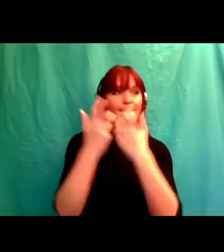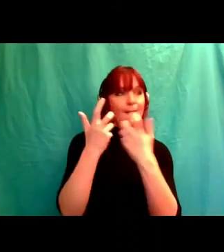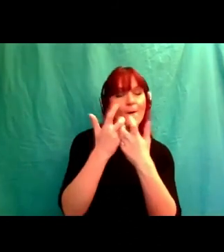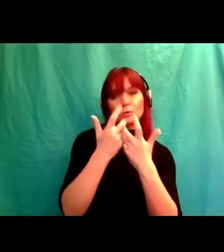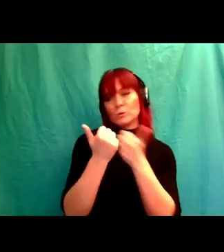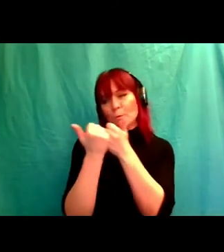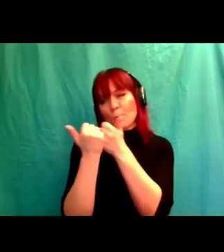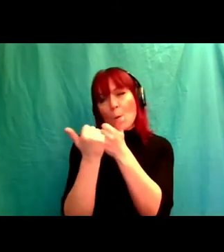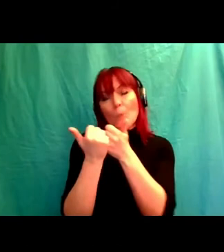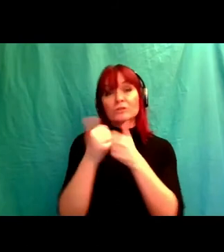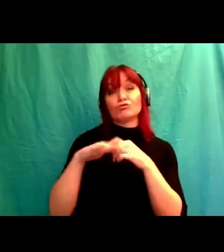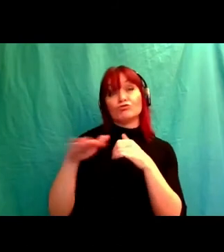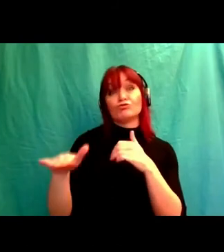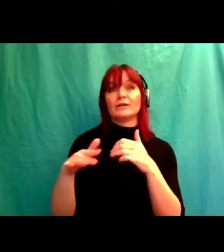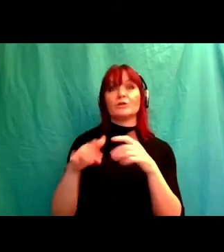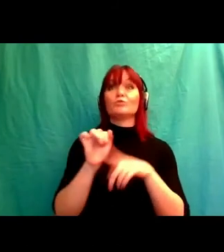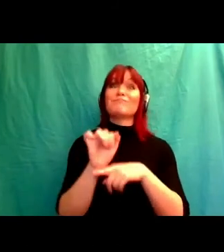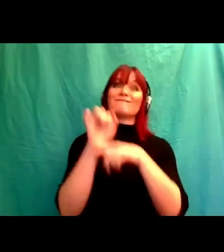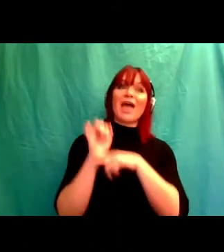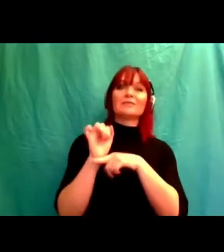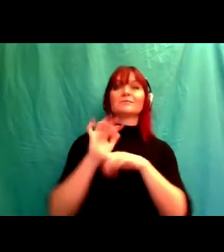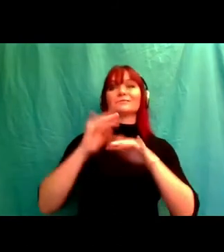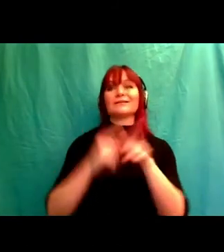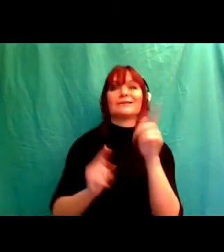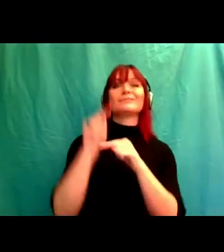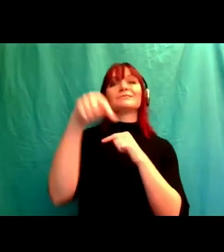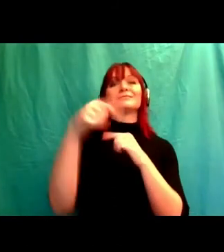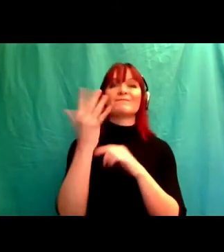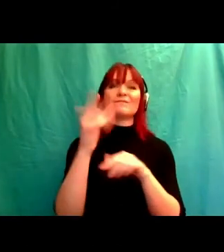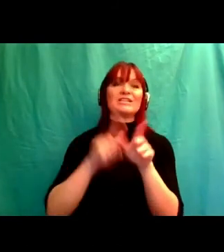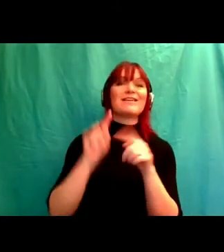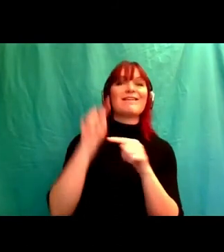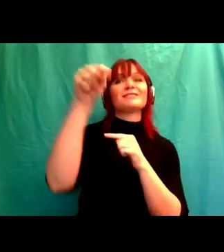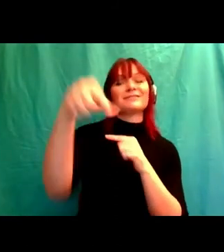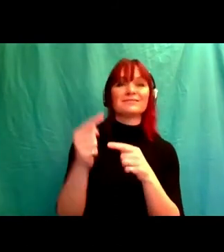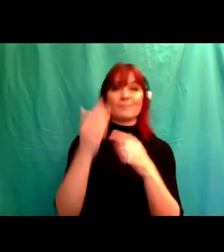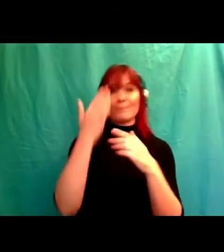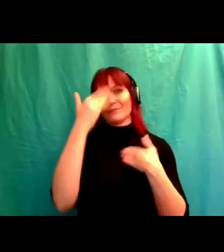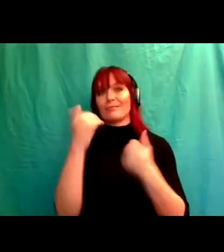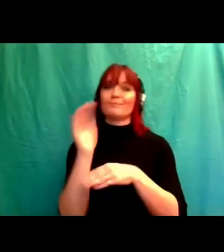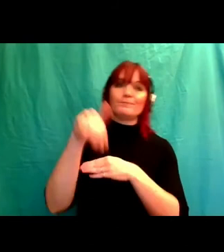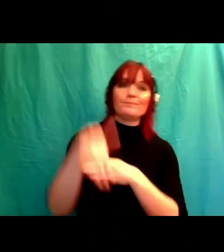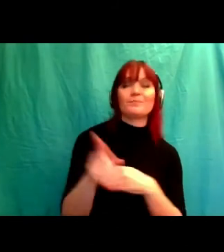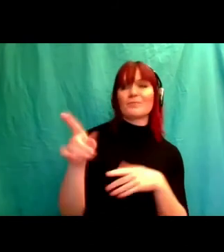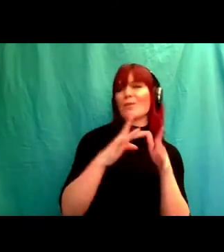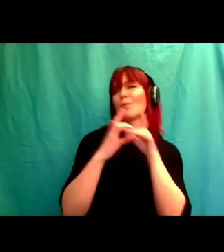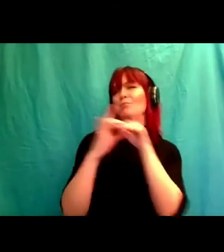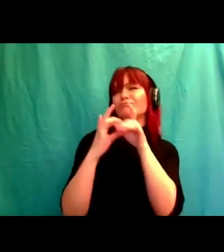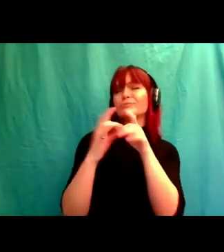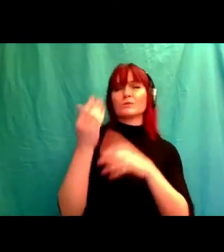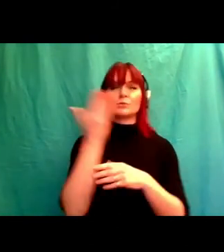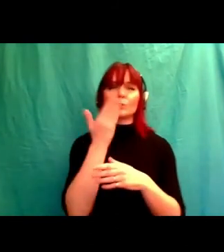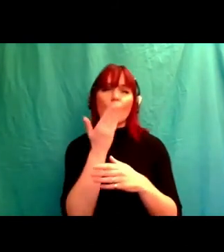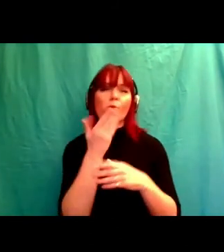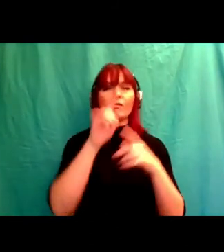So the health service working with schools to provide additional resources for counselling and support and collaborative support